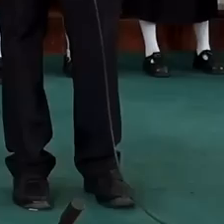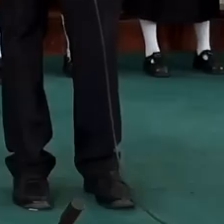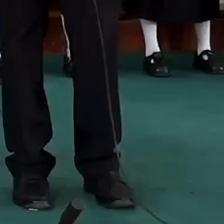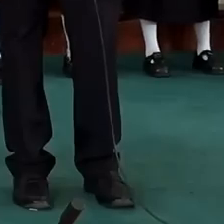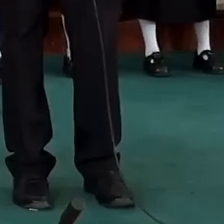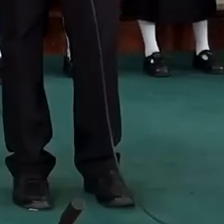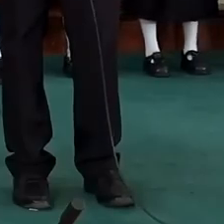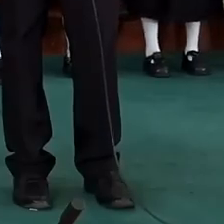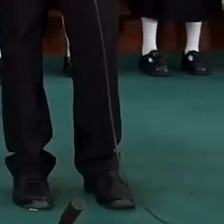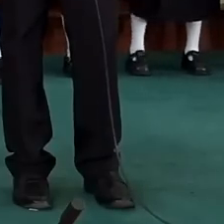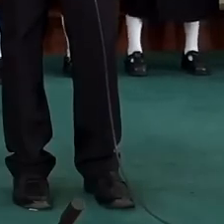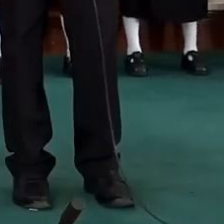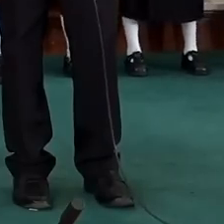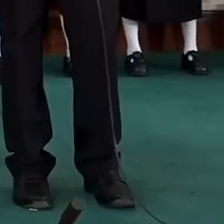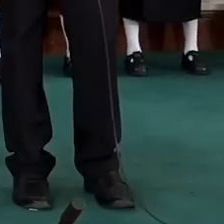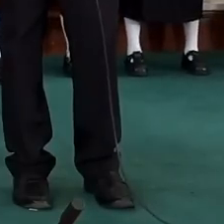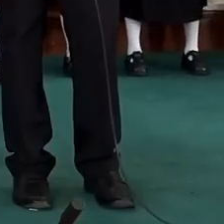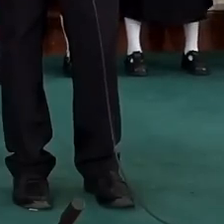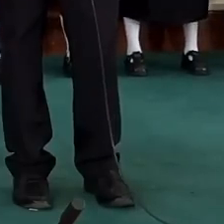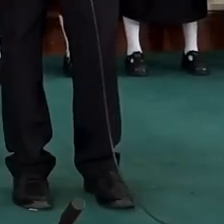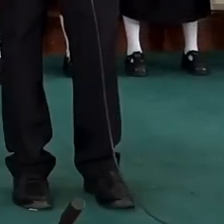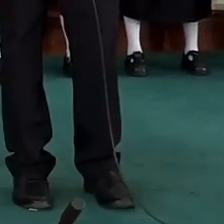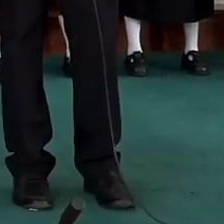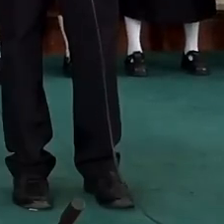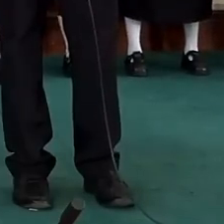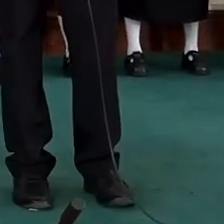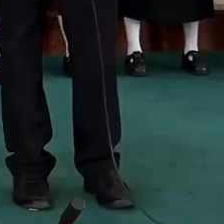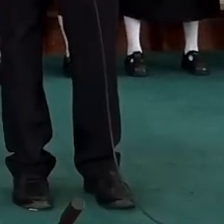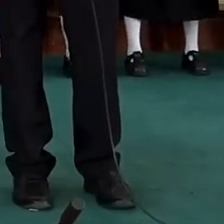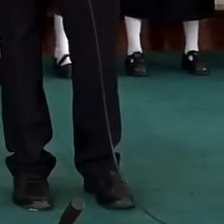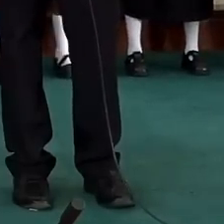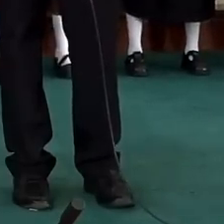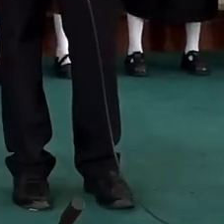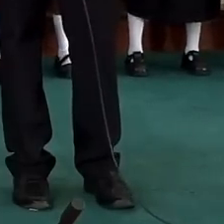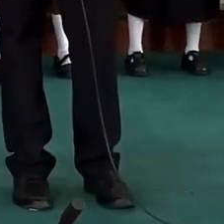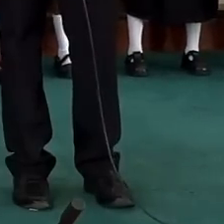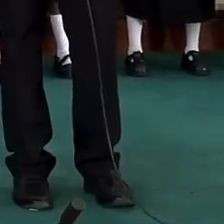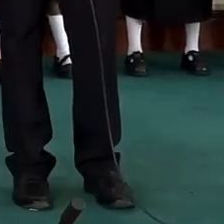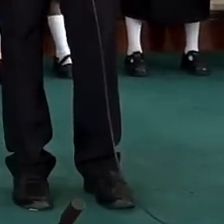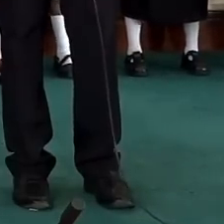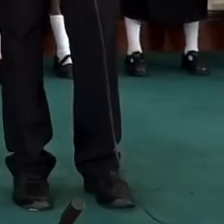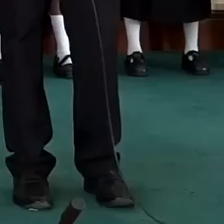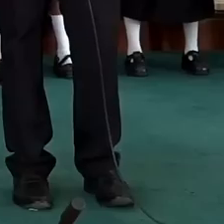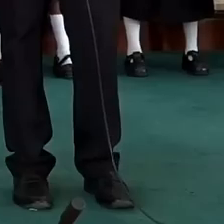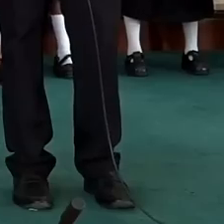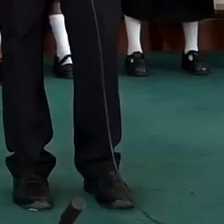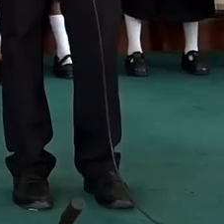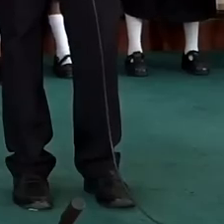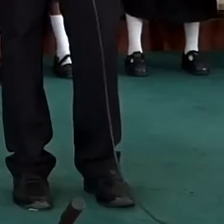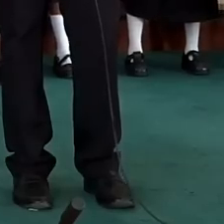sign. Come, husband and wife, come, mother and daughter, come, sister and brother,